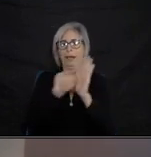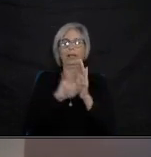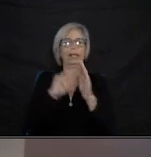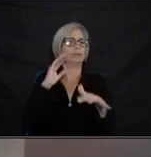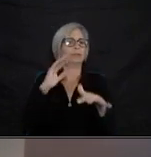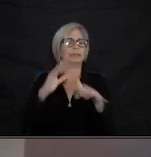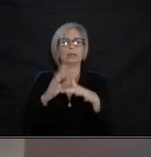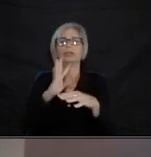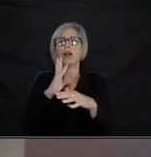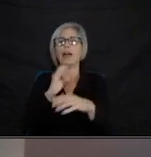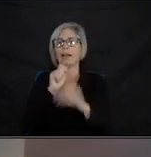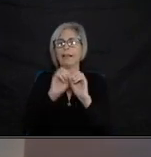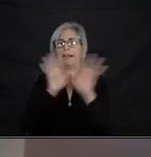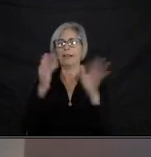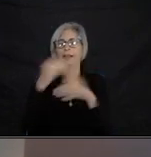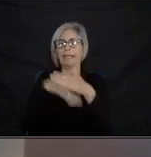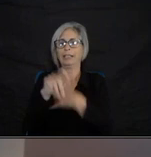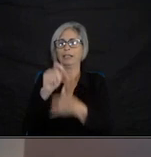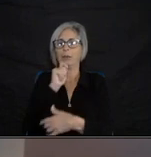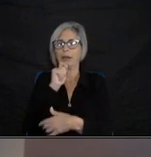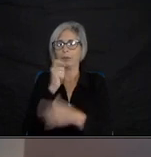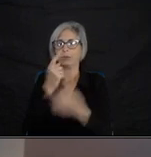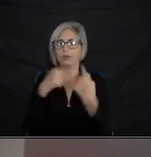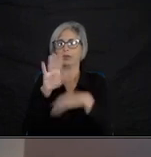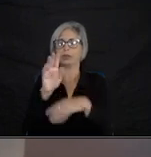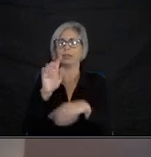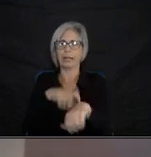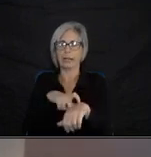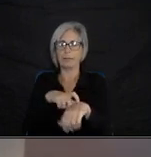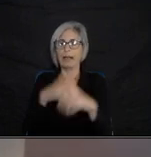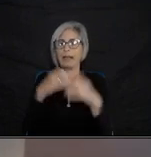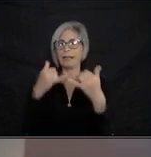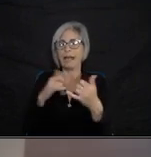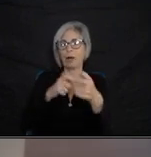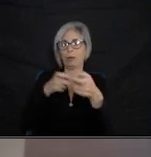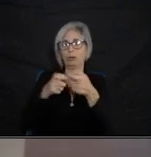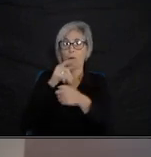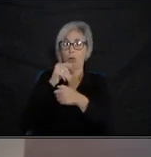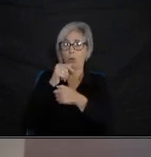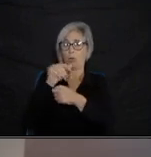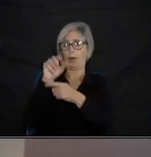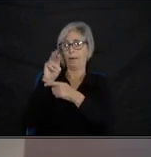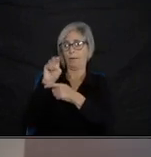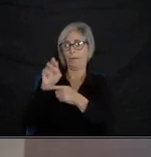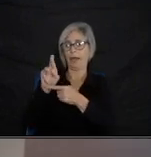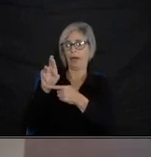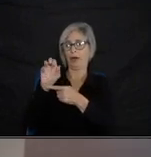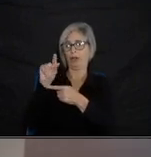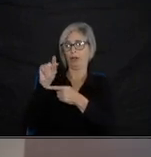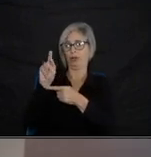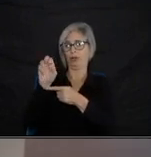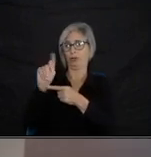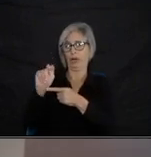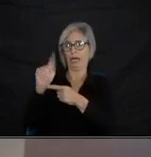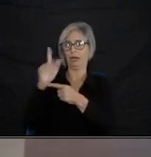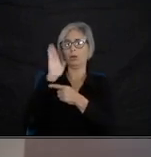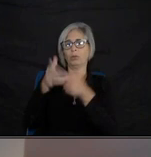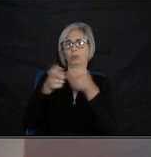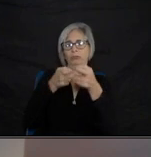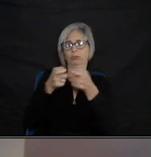clearly into your device during your allotted time. I will now turn control over to Mayor Stephen Grant, who will be presiding over today's